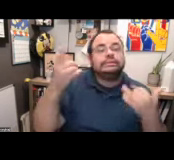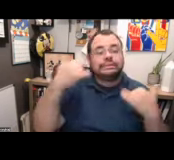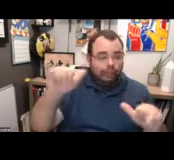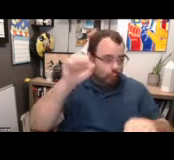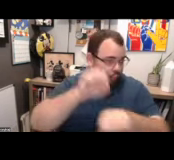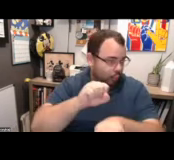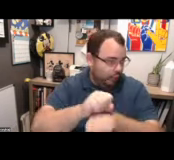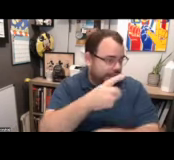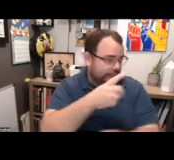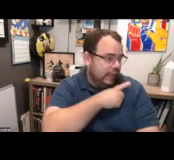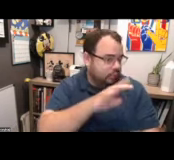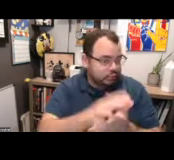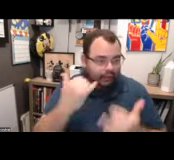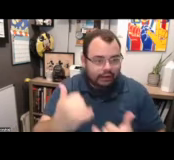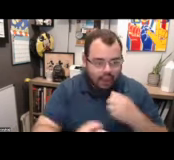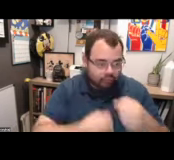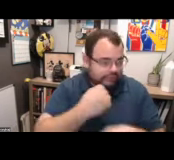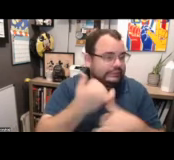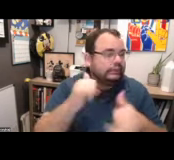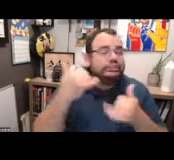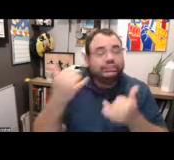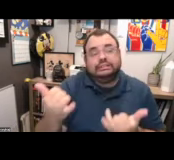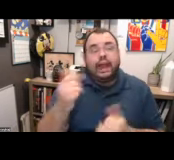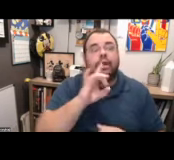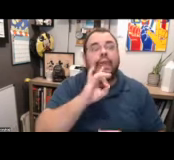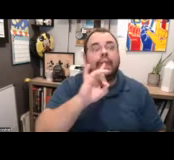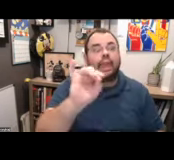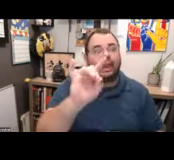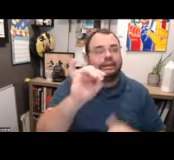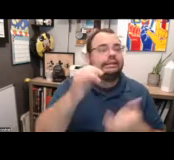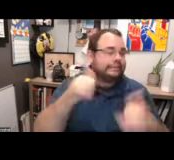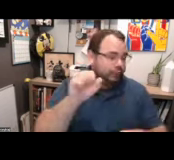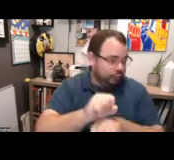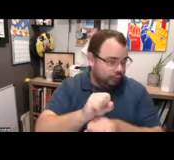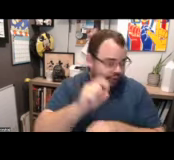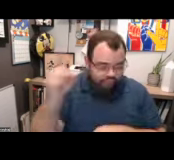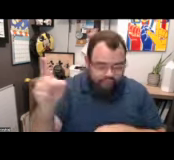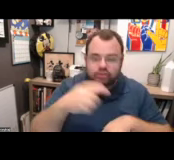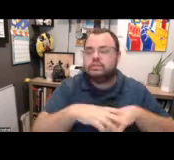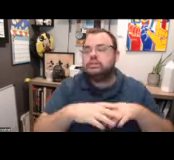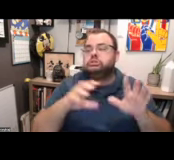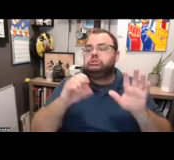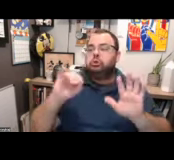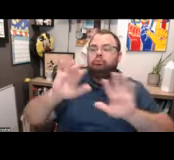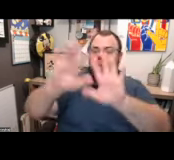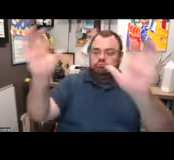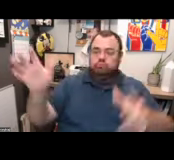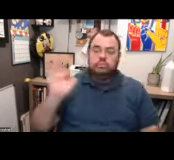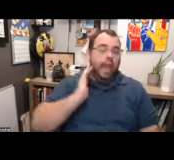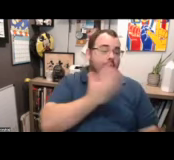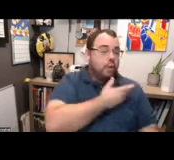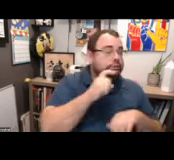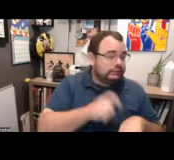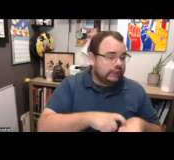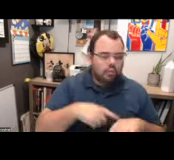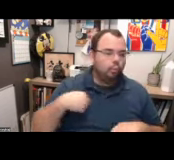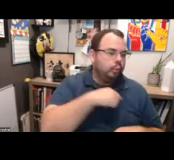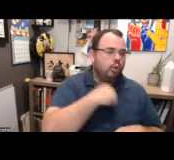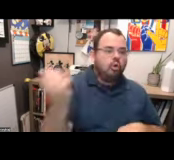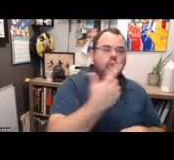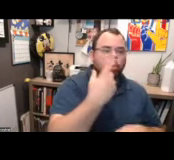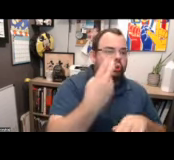Kathy. And she still works at the Debbie school today, even after many years. So she's around 80 years